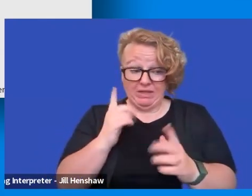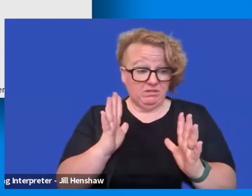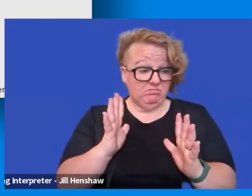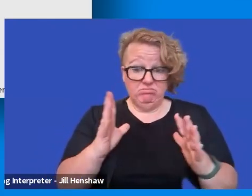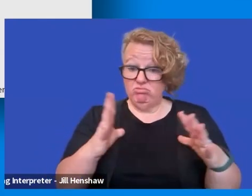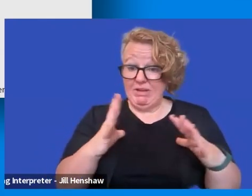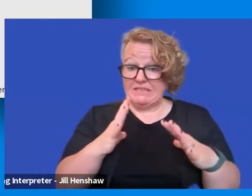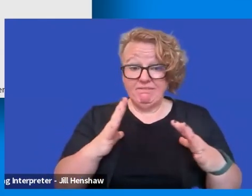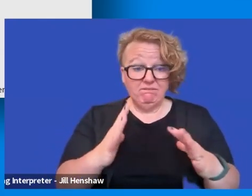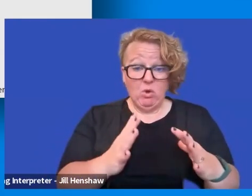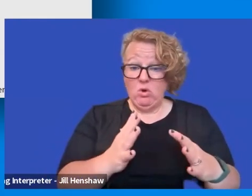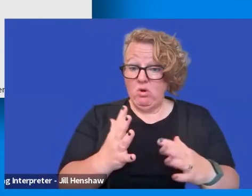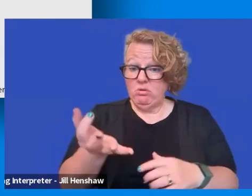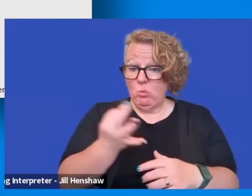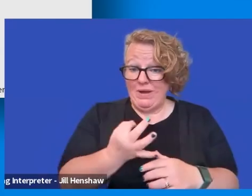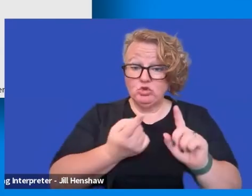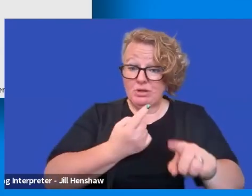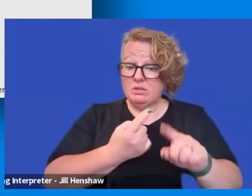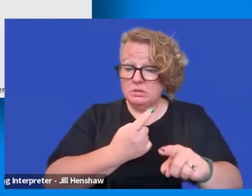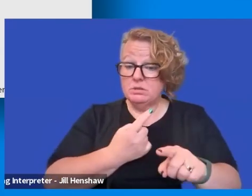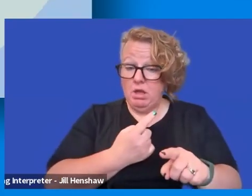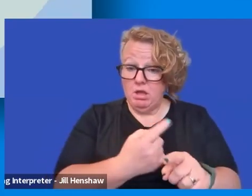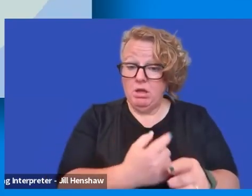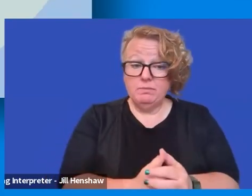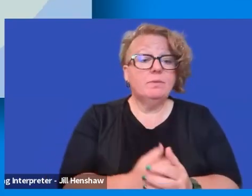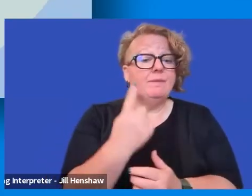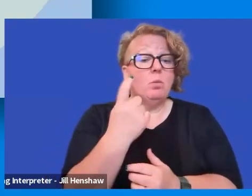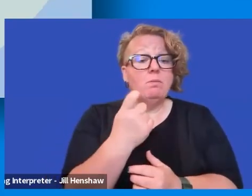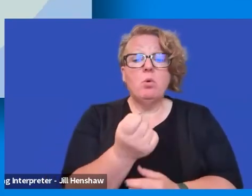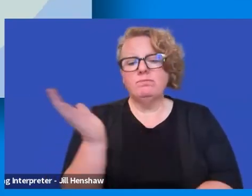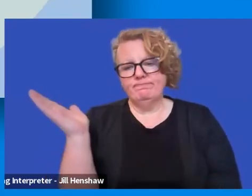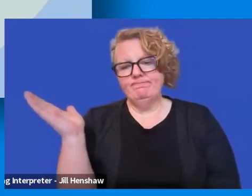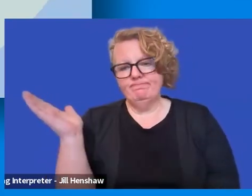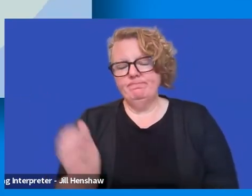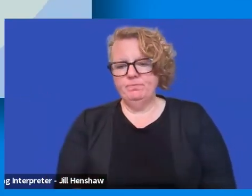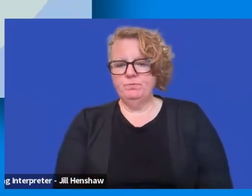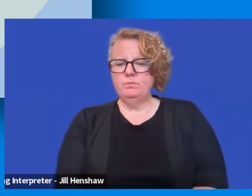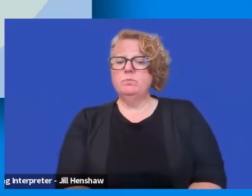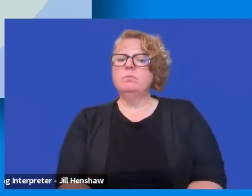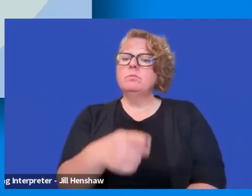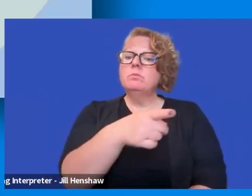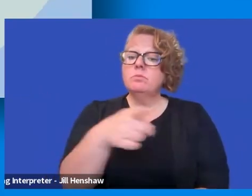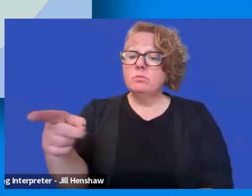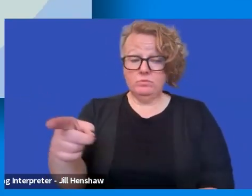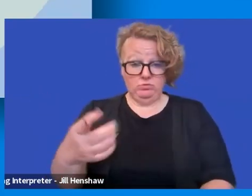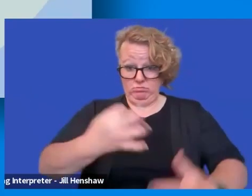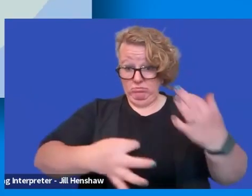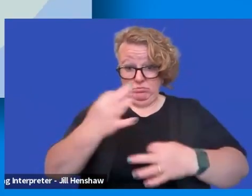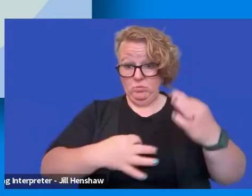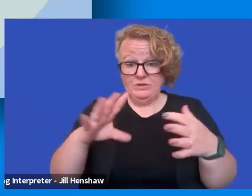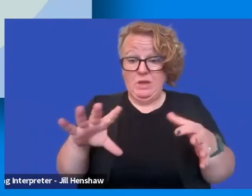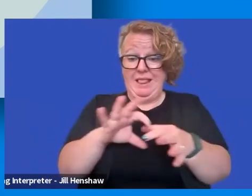ready to move into our question and answer session. I think if we go on to the final slide. If you have any questions about